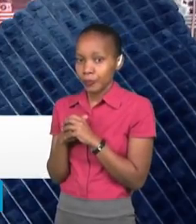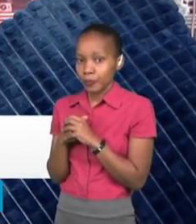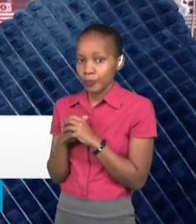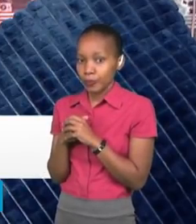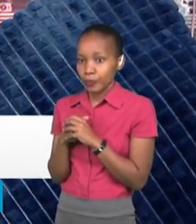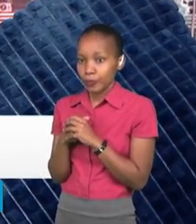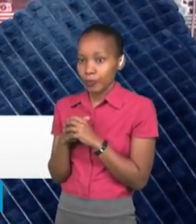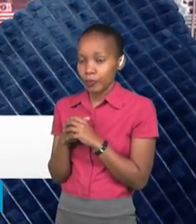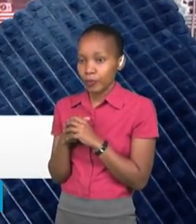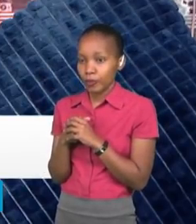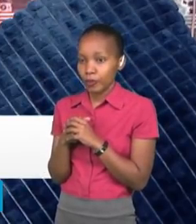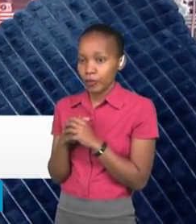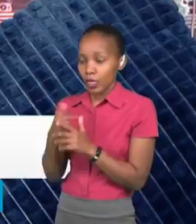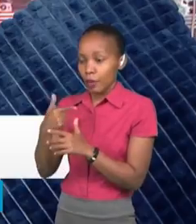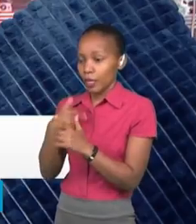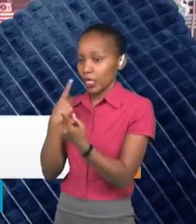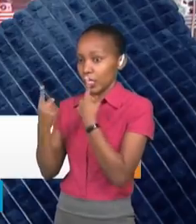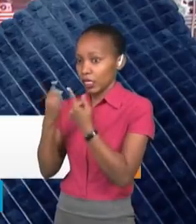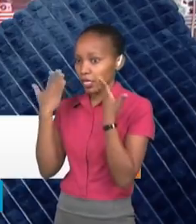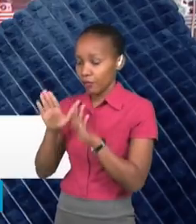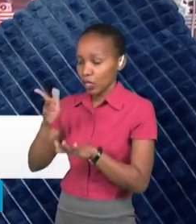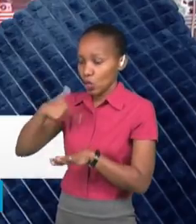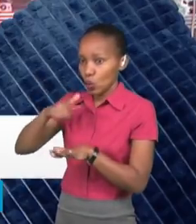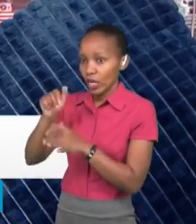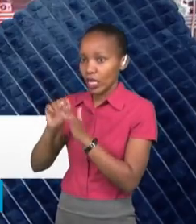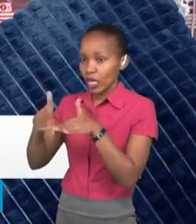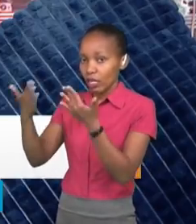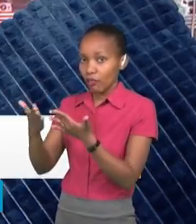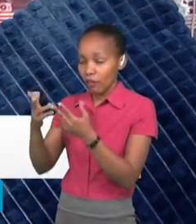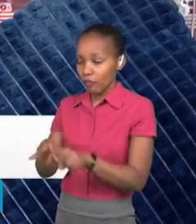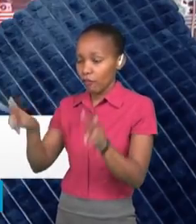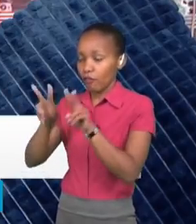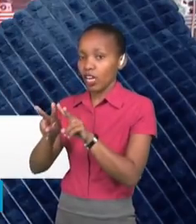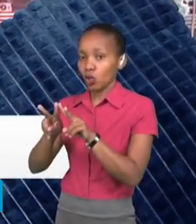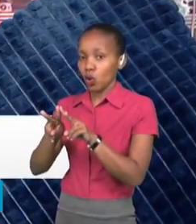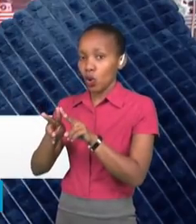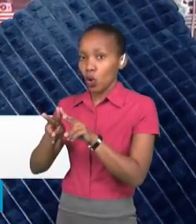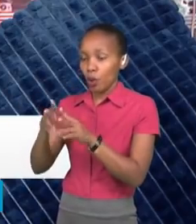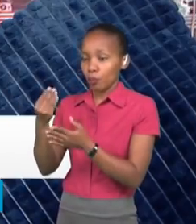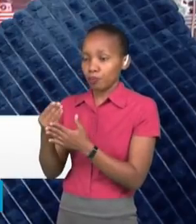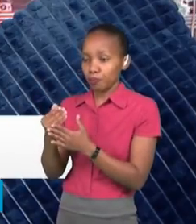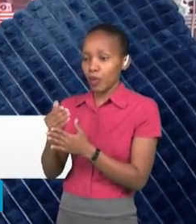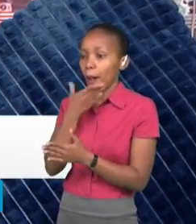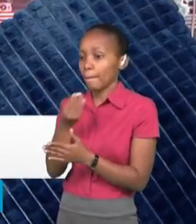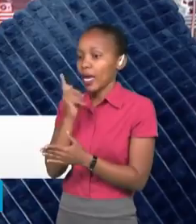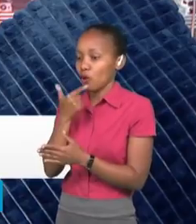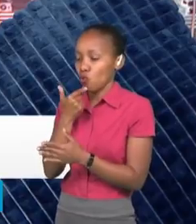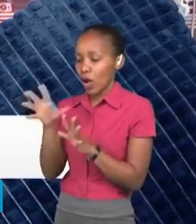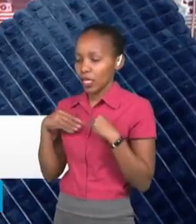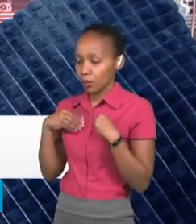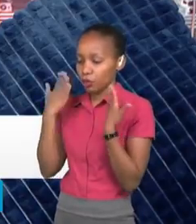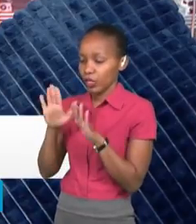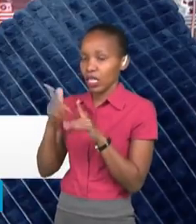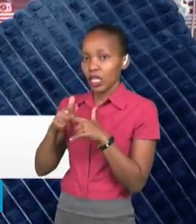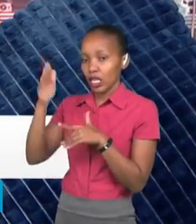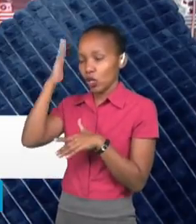So, as I mentioned, we sold a value proposition to Ricardo, who easily bought into it and knew that